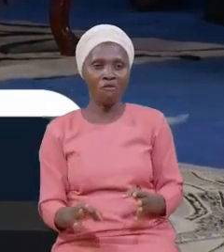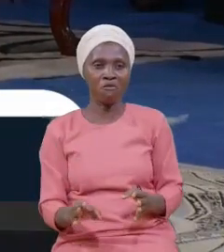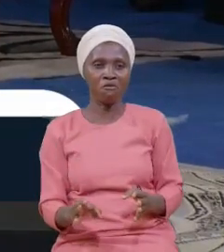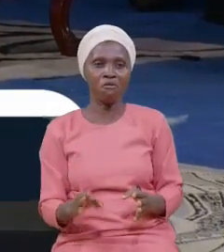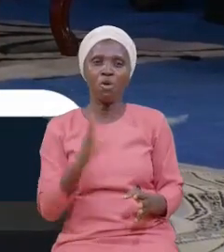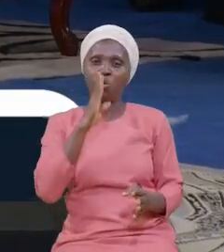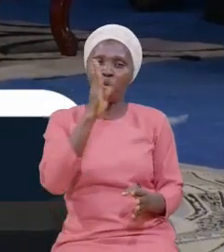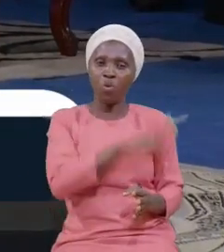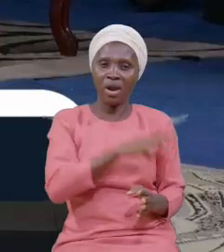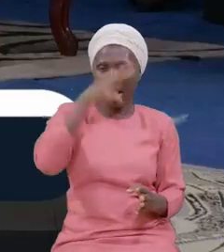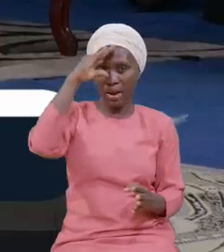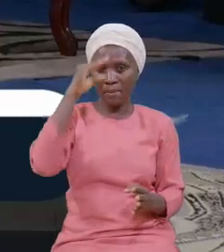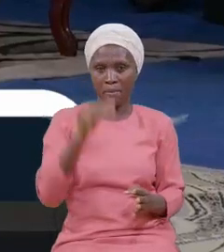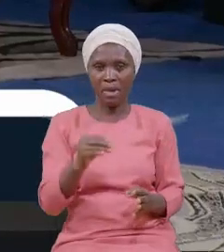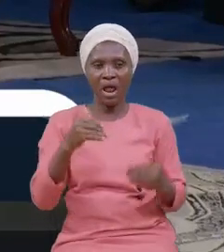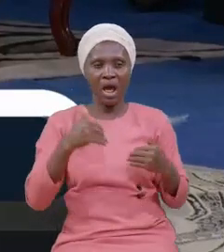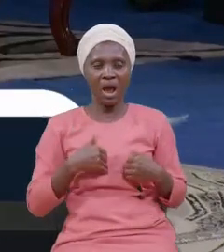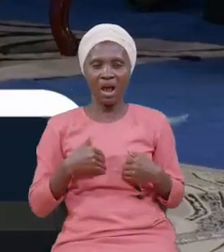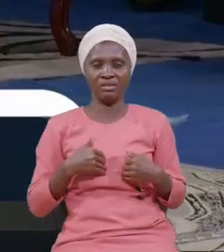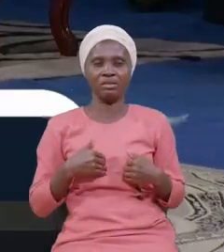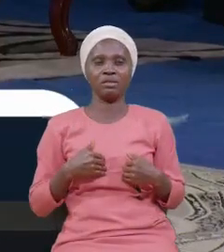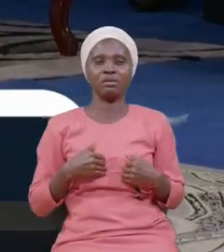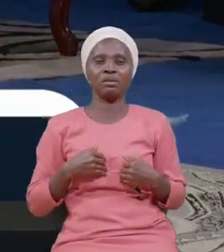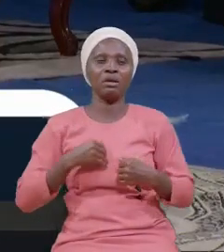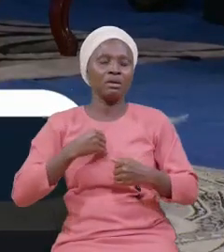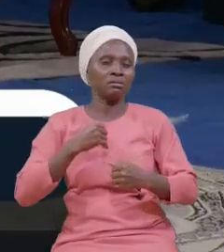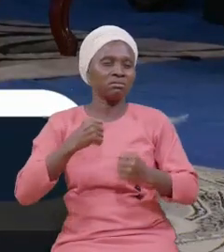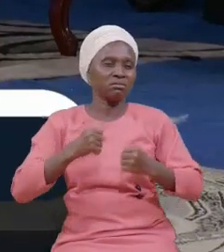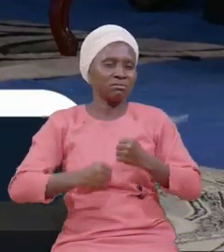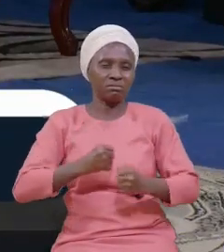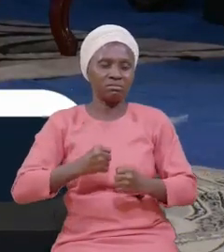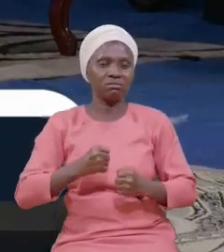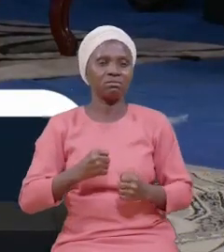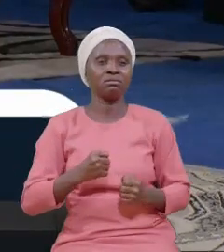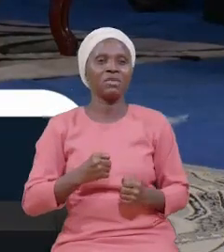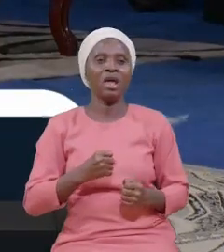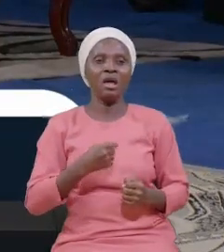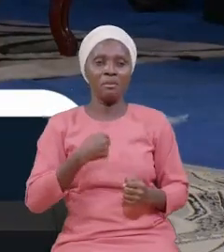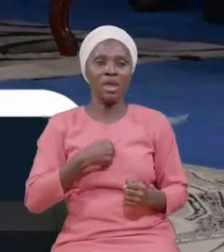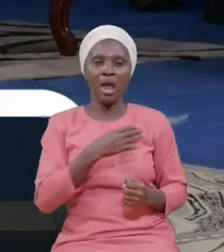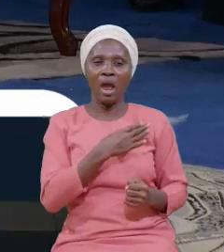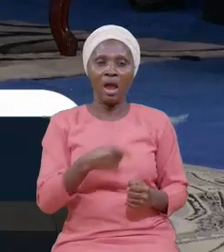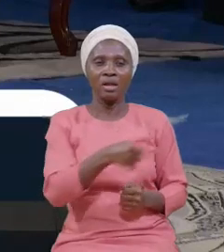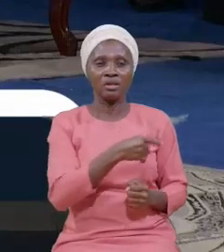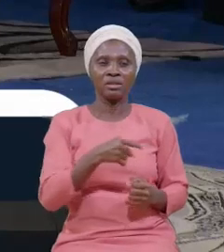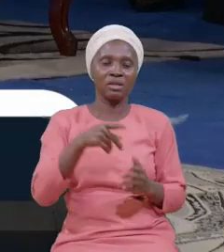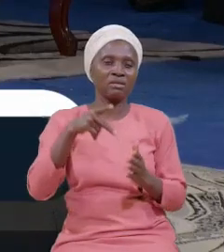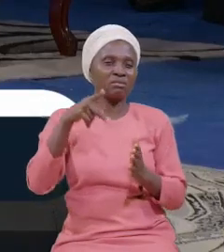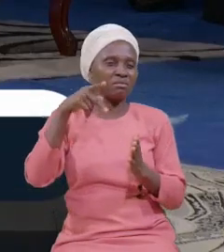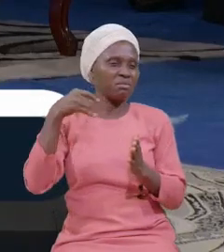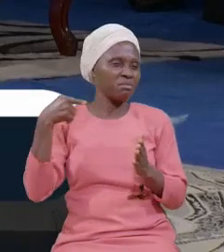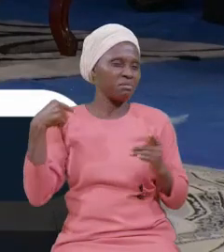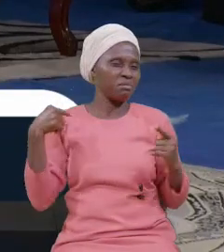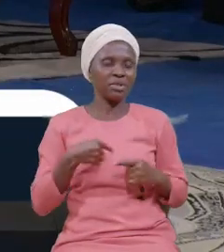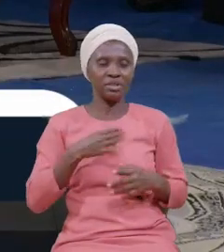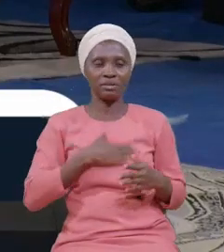me. They pierced my hands and my feet. That's talking about Christ